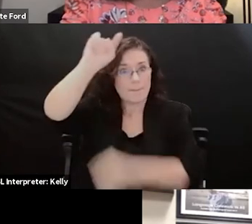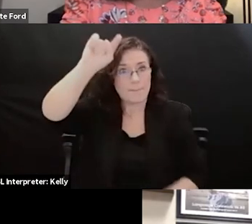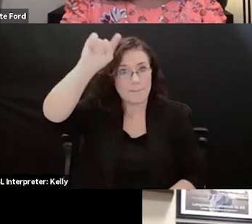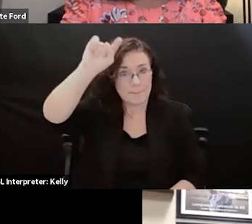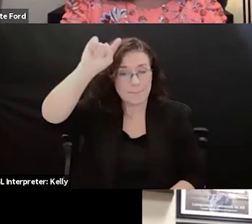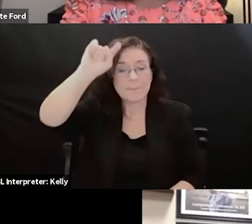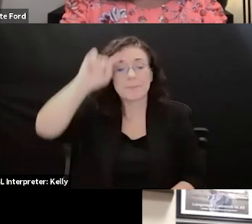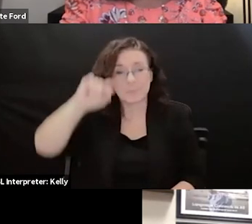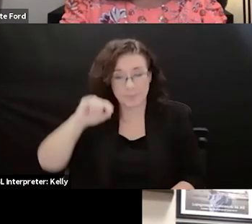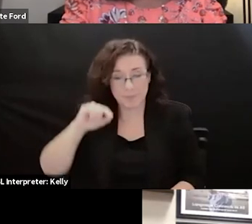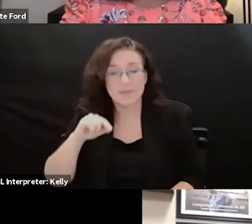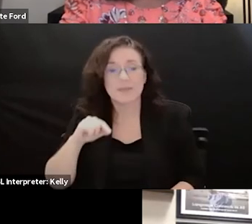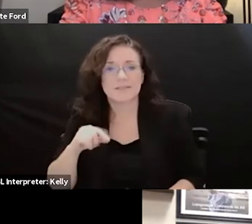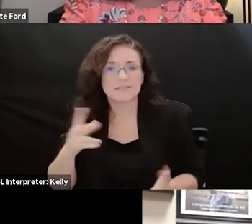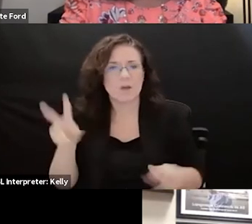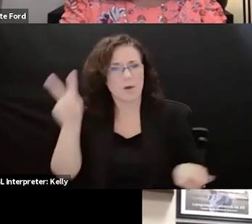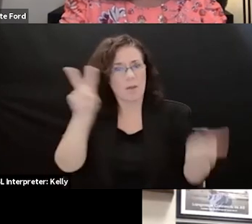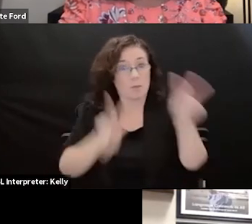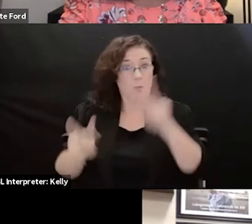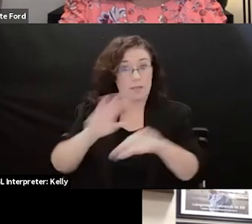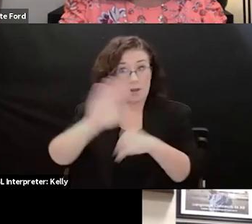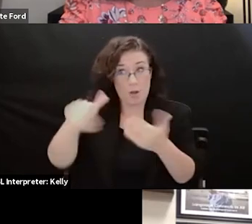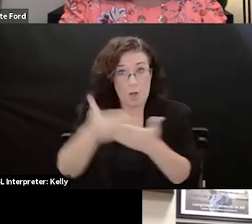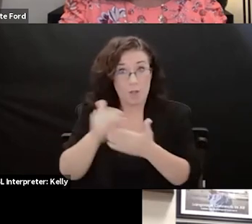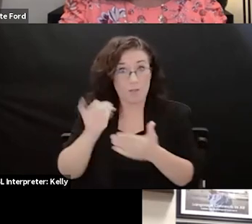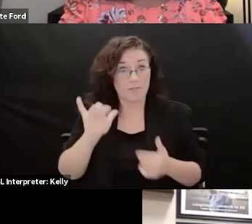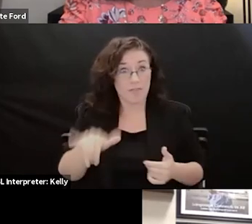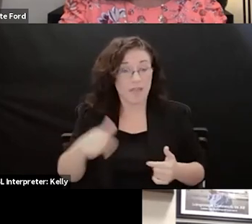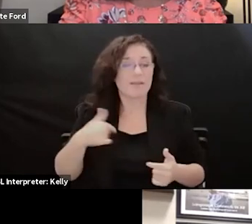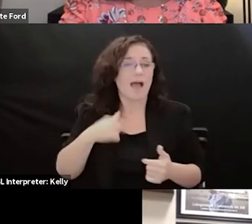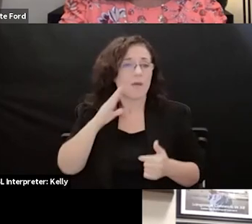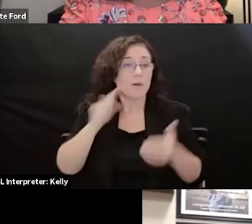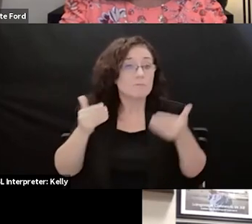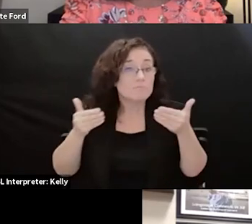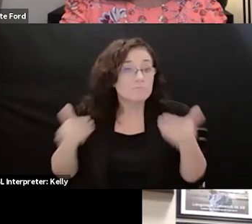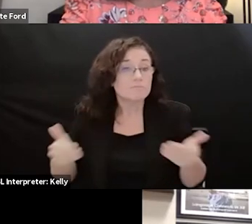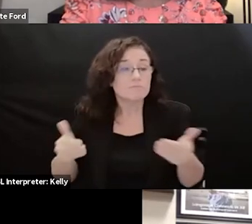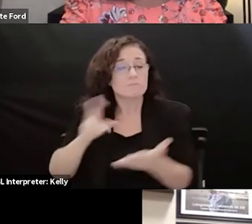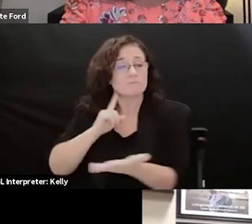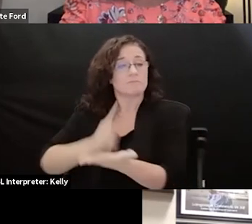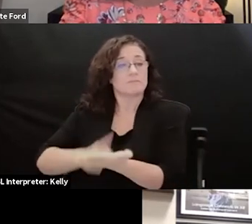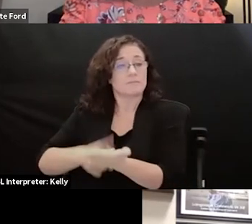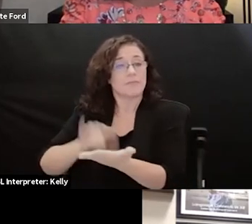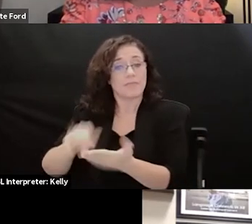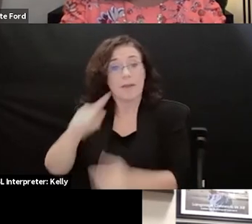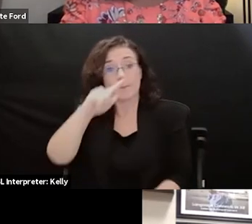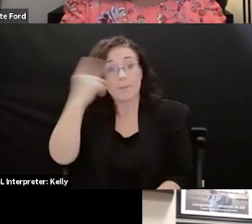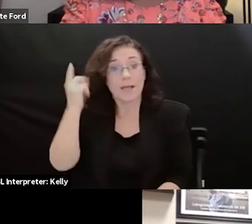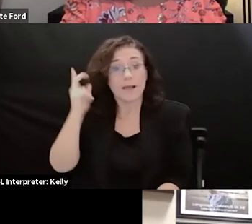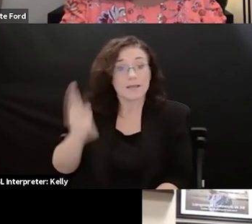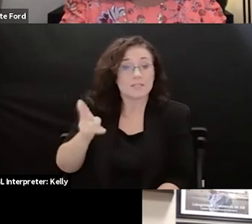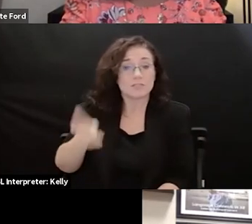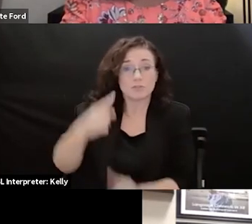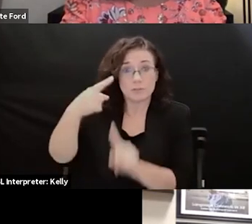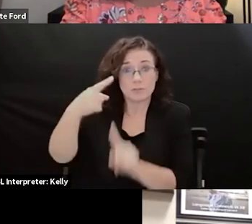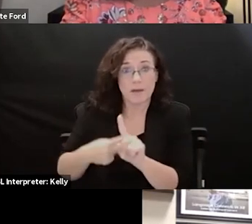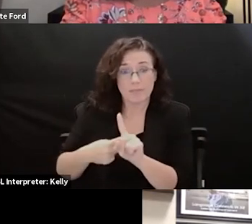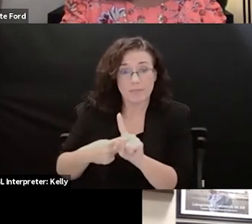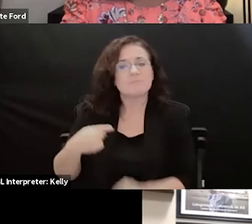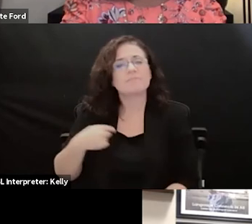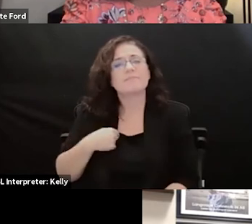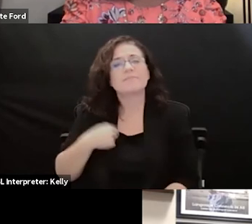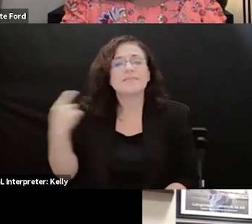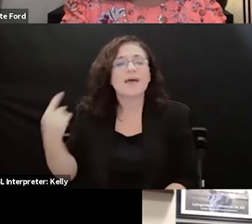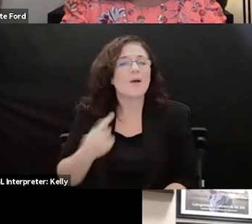i i um i will now um go forth in the black history month and i am always honored to to bring this forth to